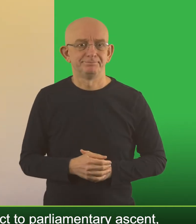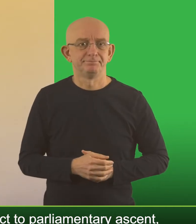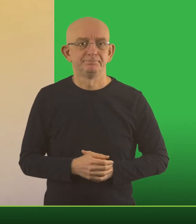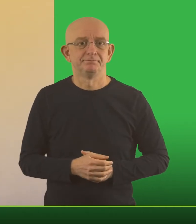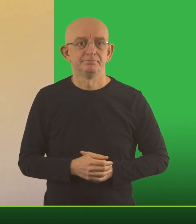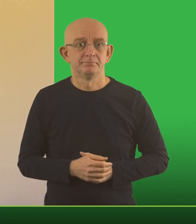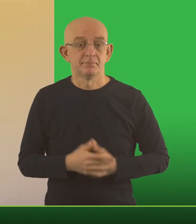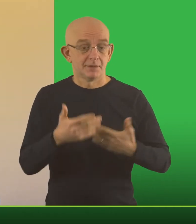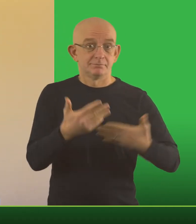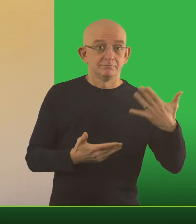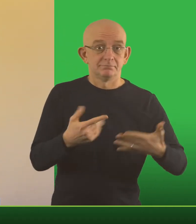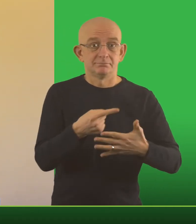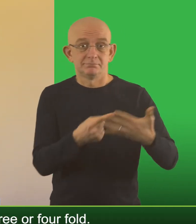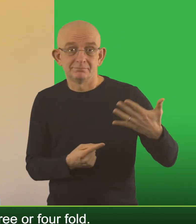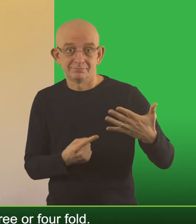this afternoon.